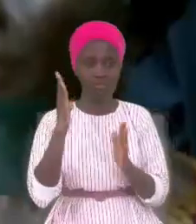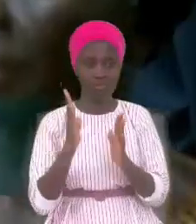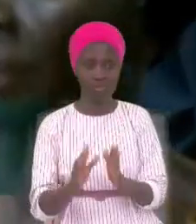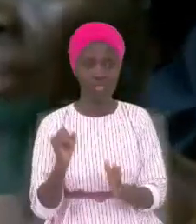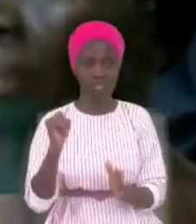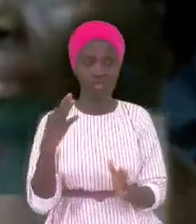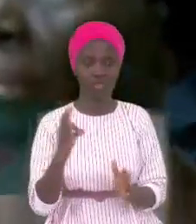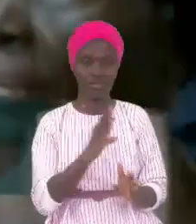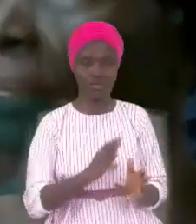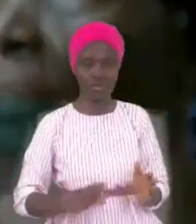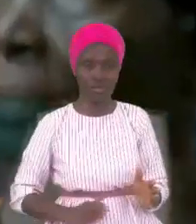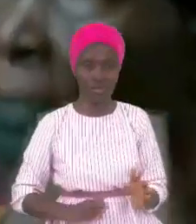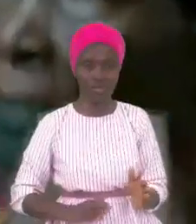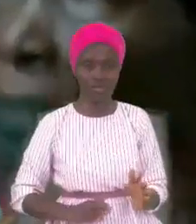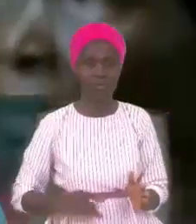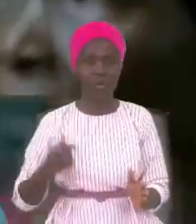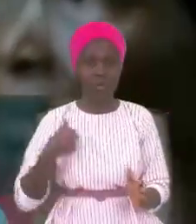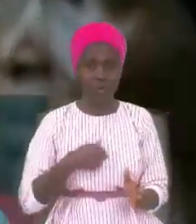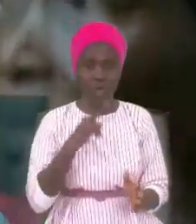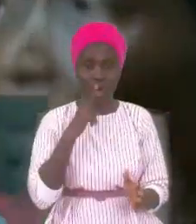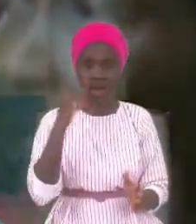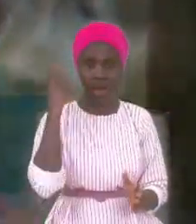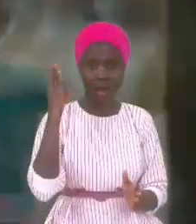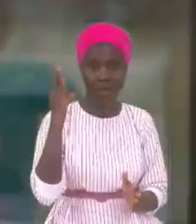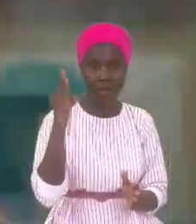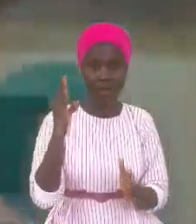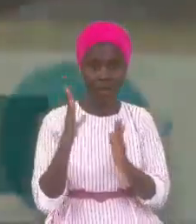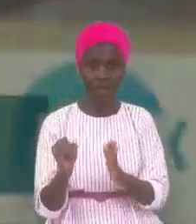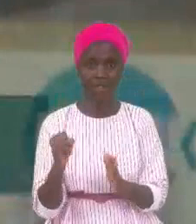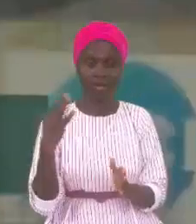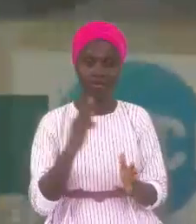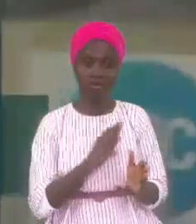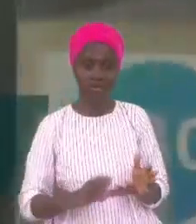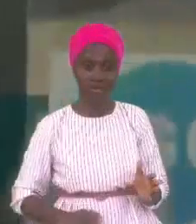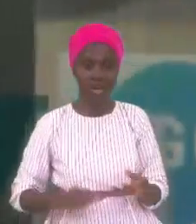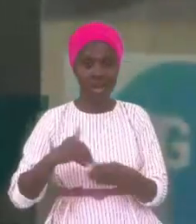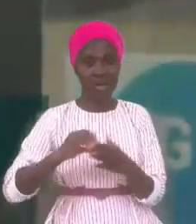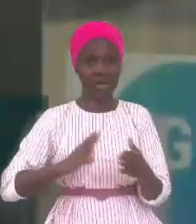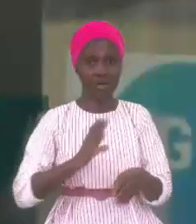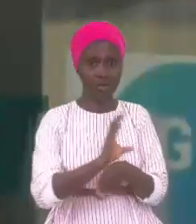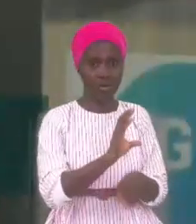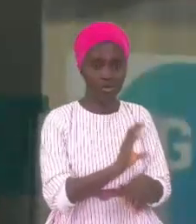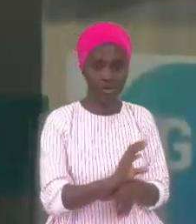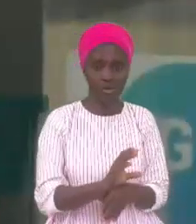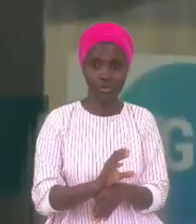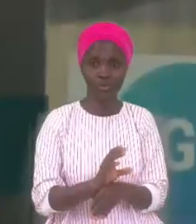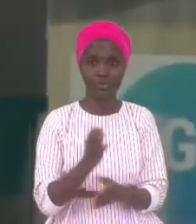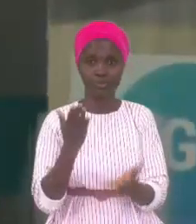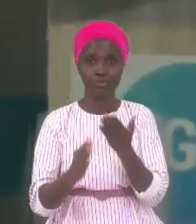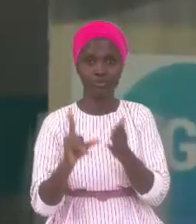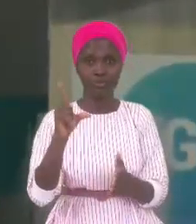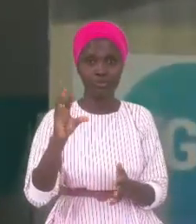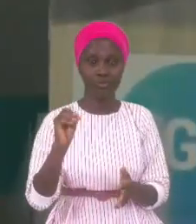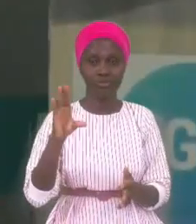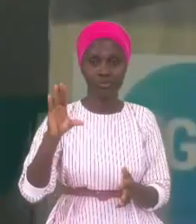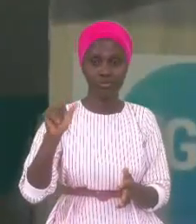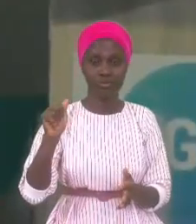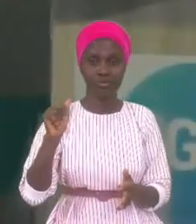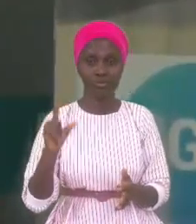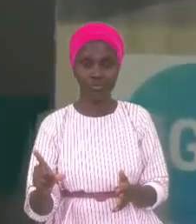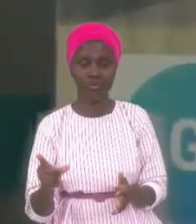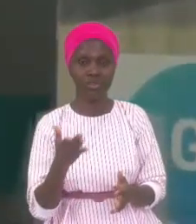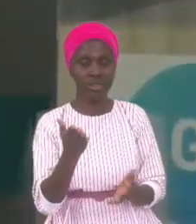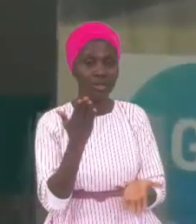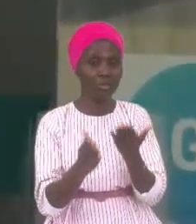the ministers of Christ. In our church, any local church, there may be a process of selection, a